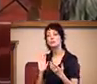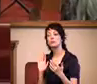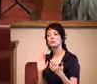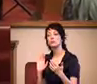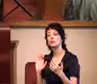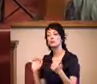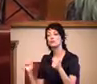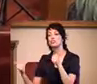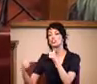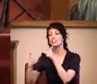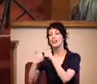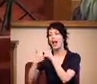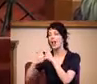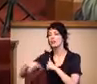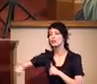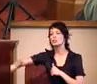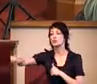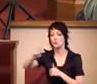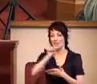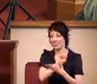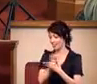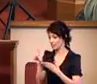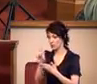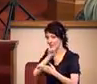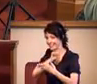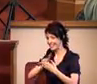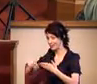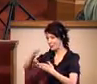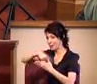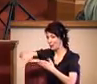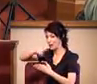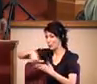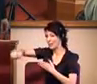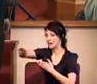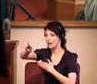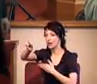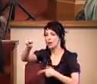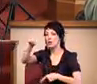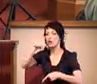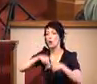this week and the coming weeks. Go back to your scripture.